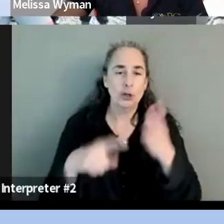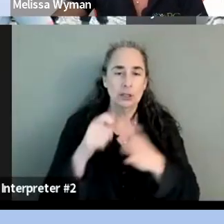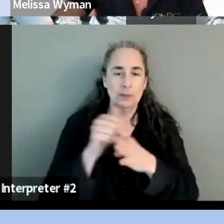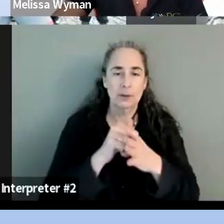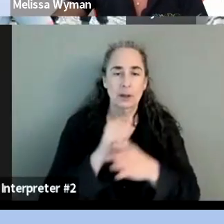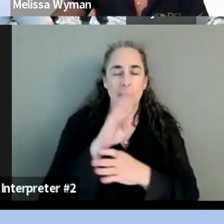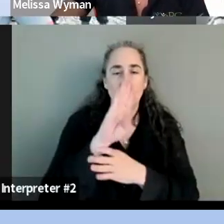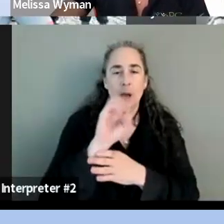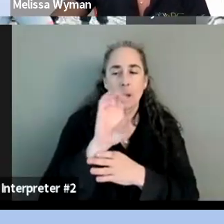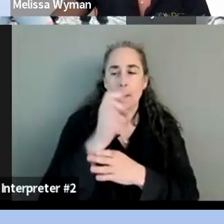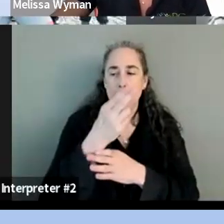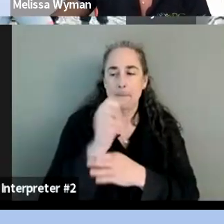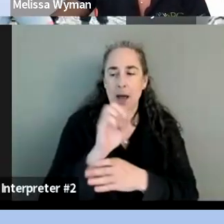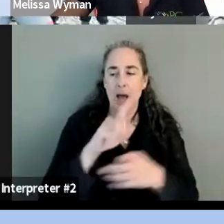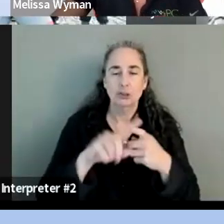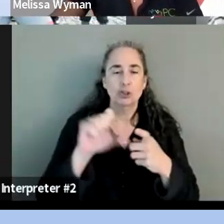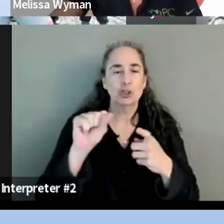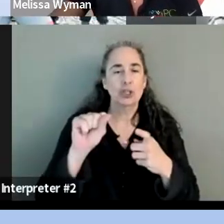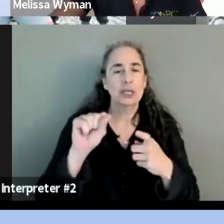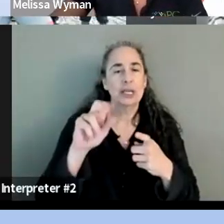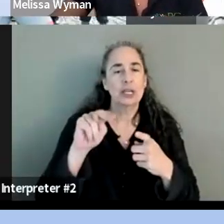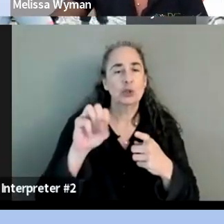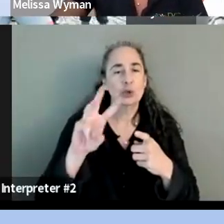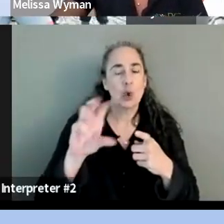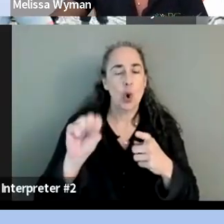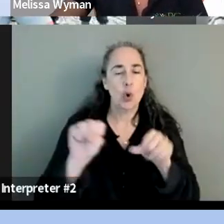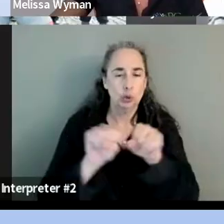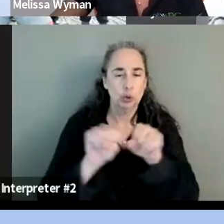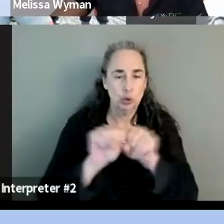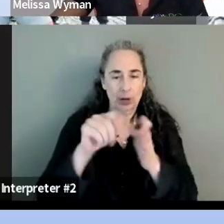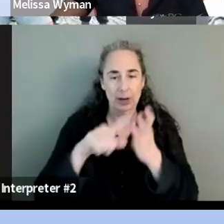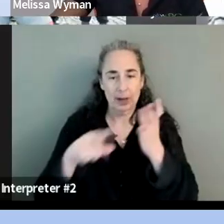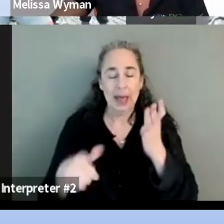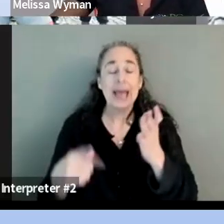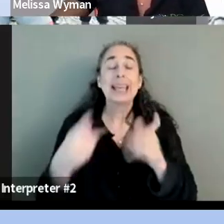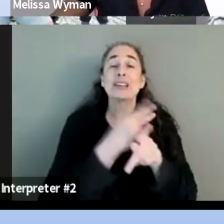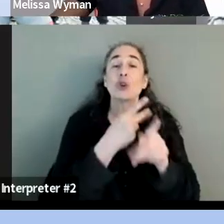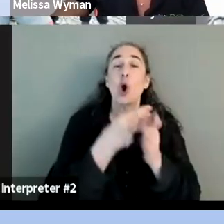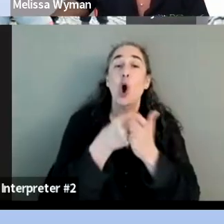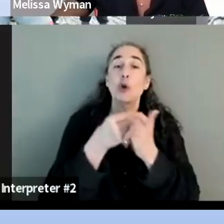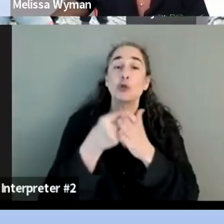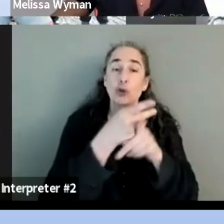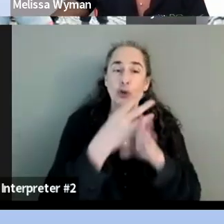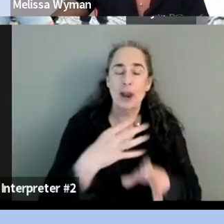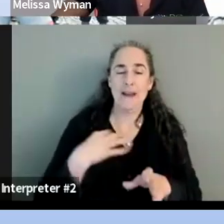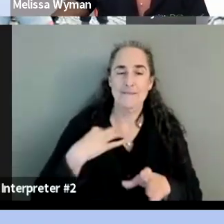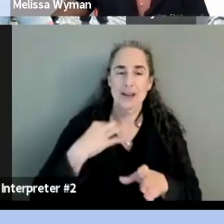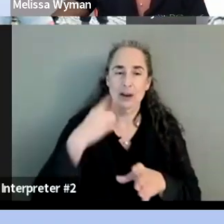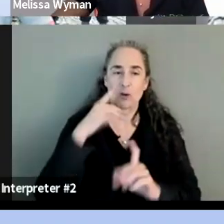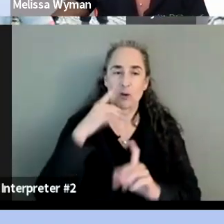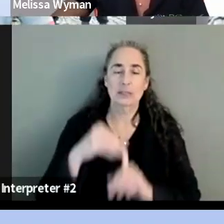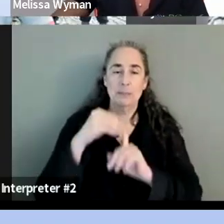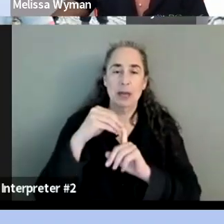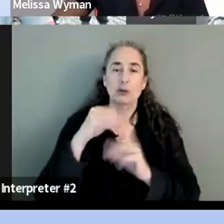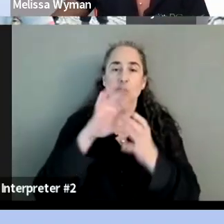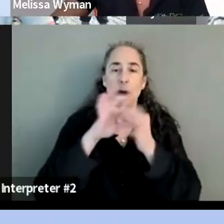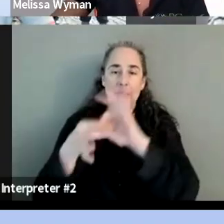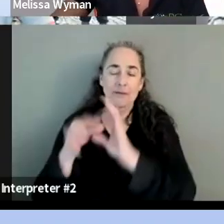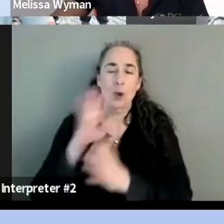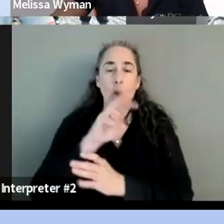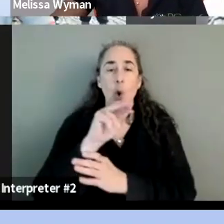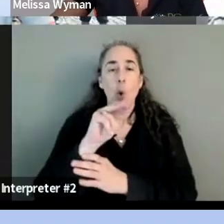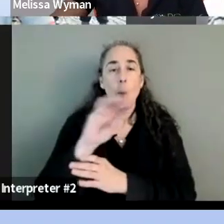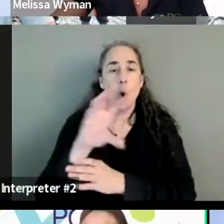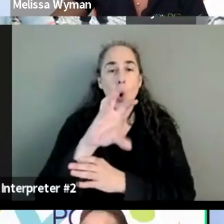golf, and topgolf. And he serves as the treasurer and has been volunteering for the Special Olympics Montgomery County